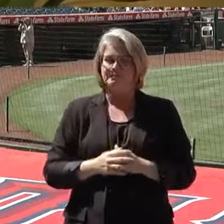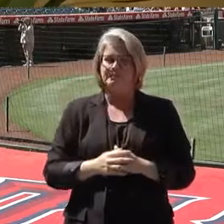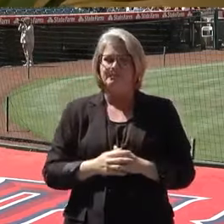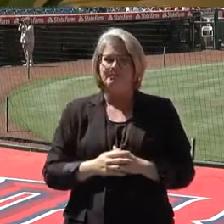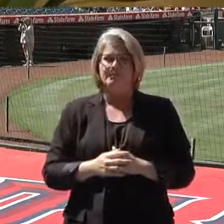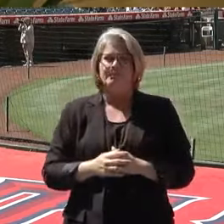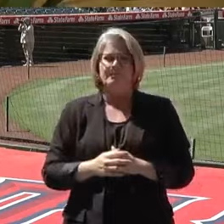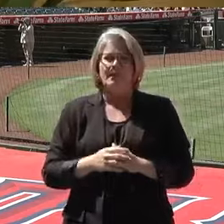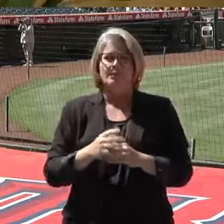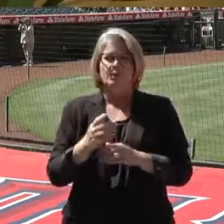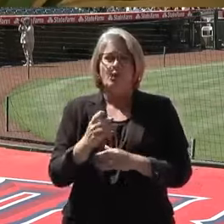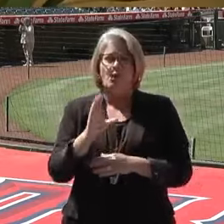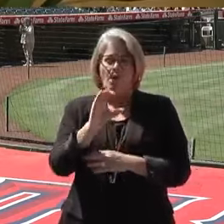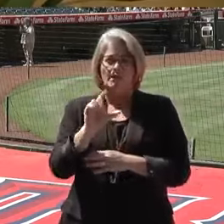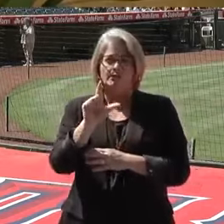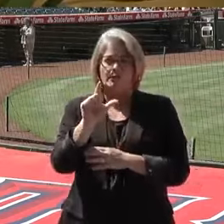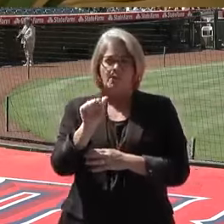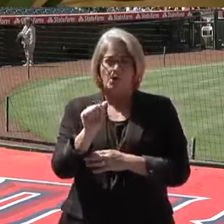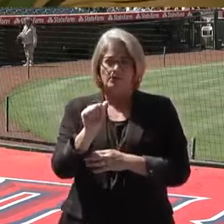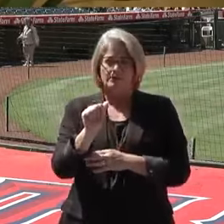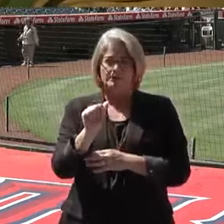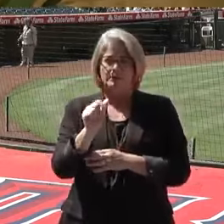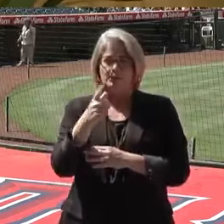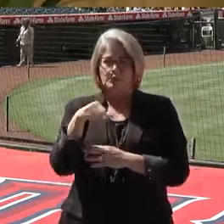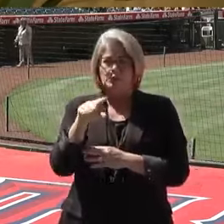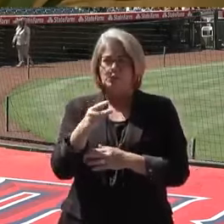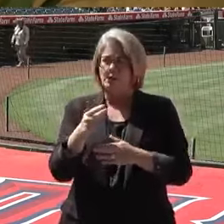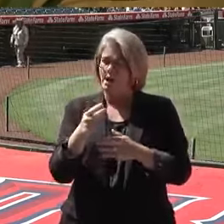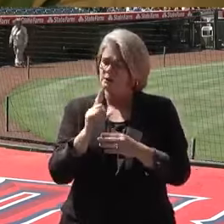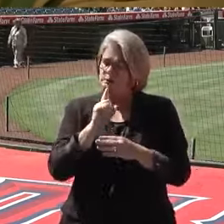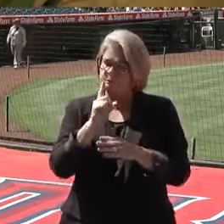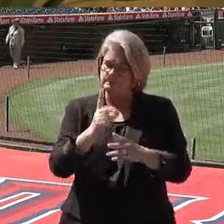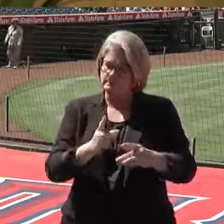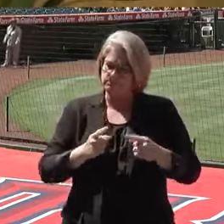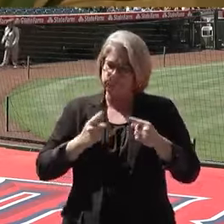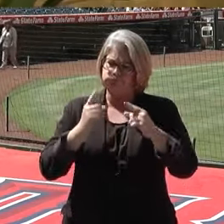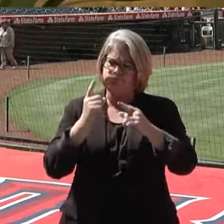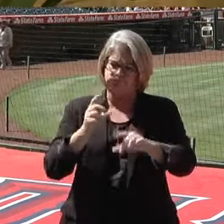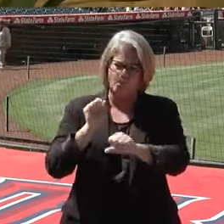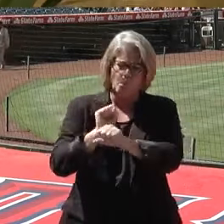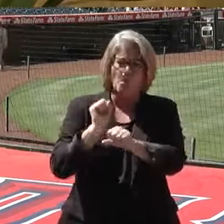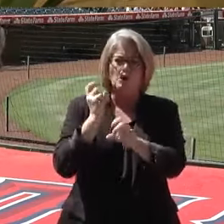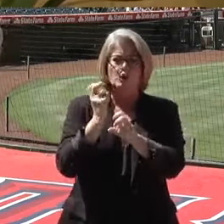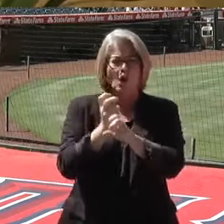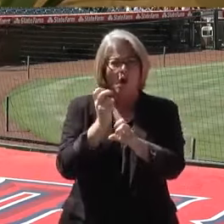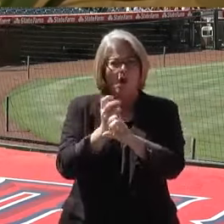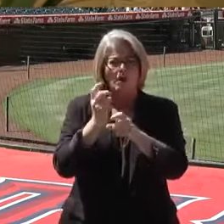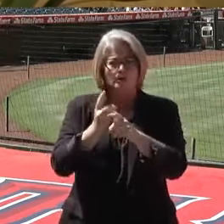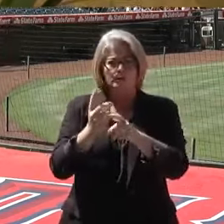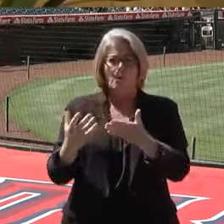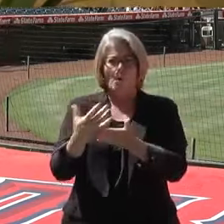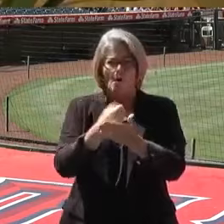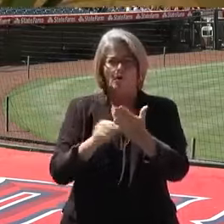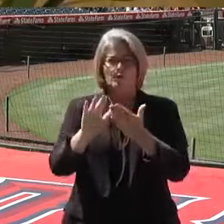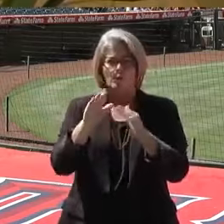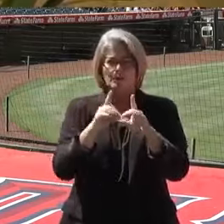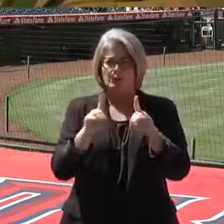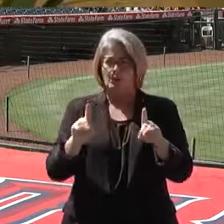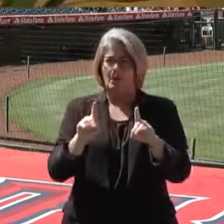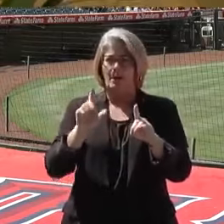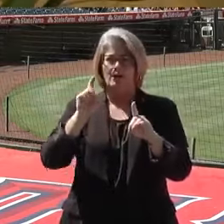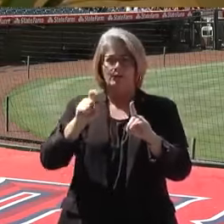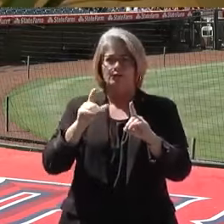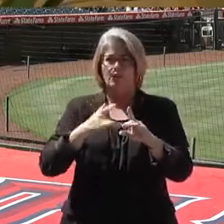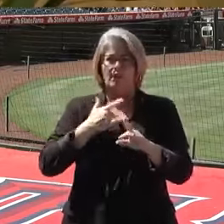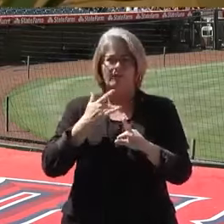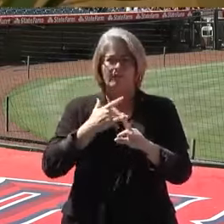College of Liberal Arts, you put an incredible amount of effort into earning your degree, and you should feel immensely proud of your accomplishments. Each one of you had a different